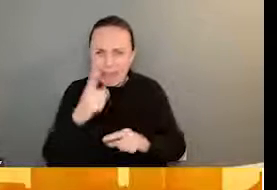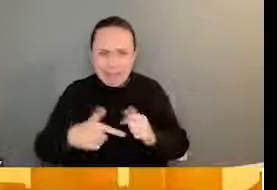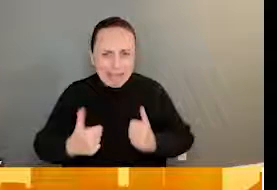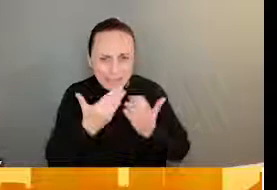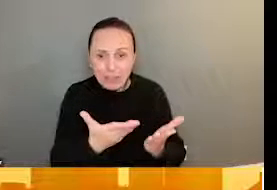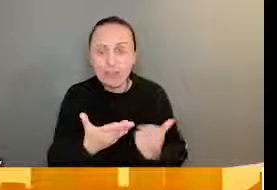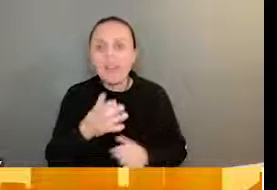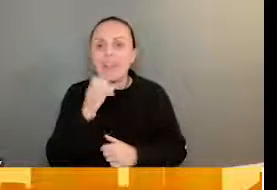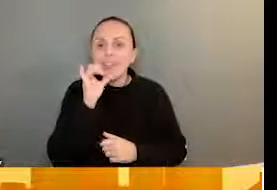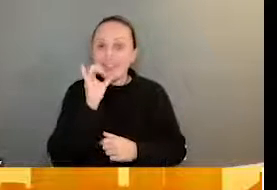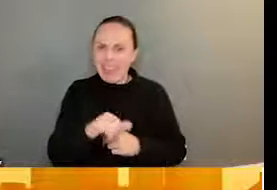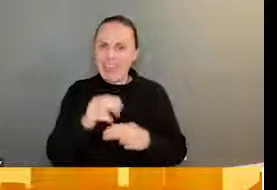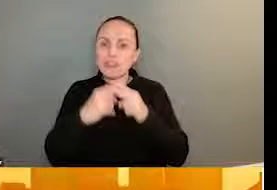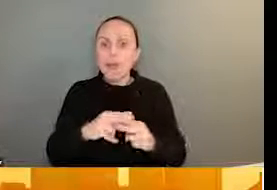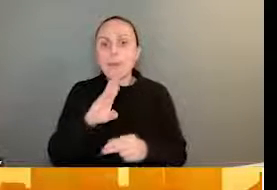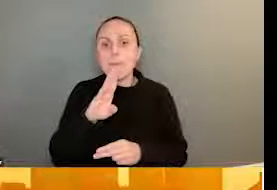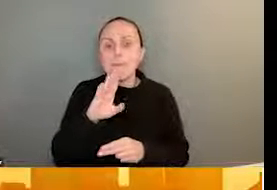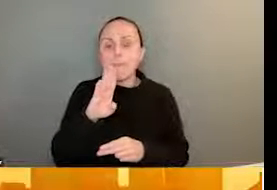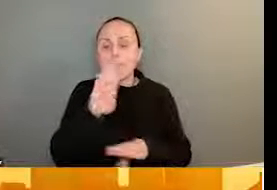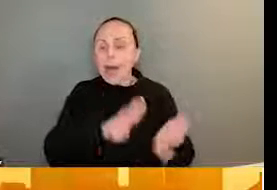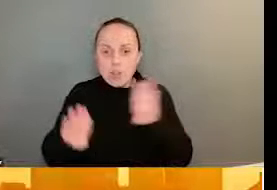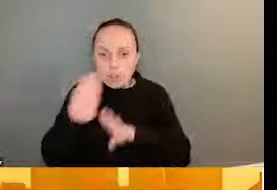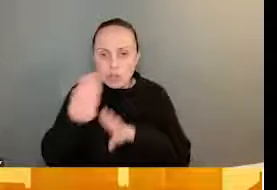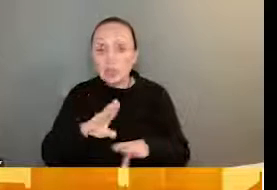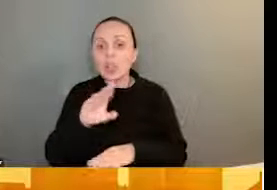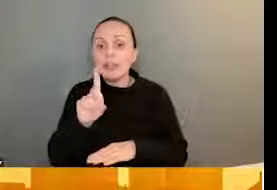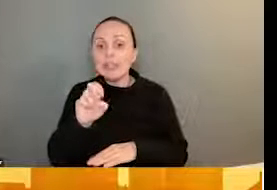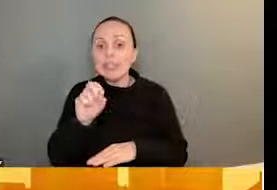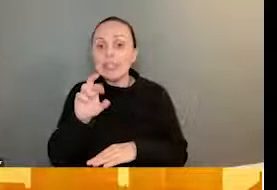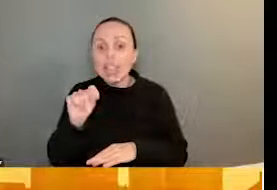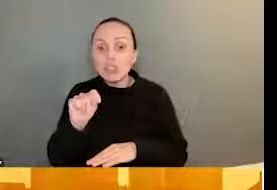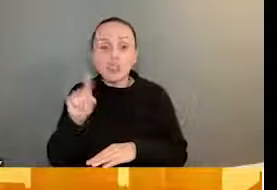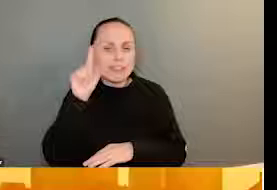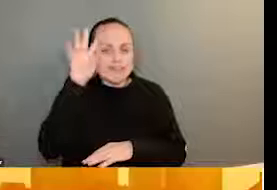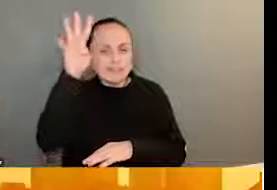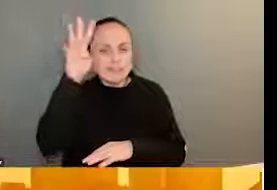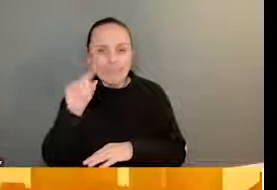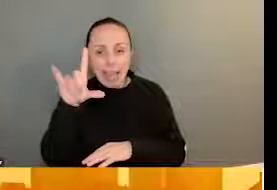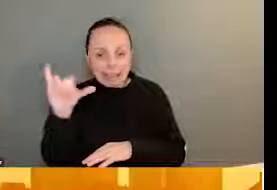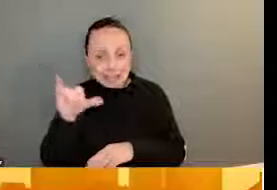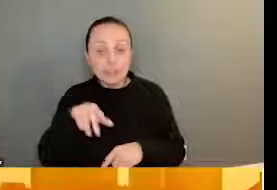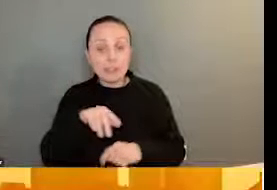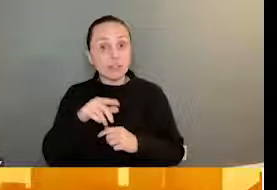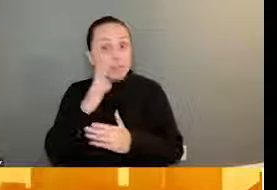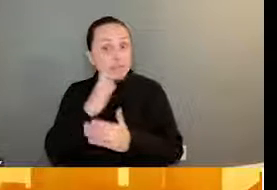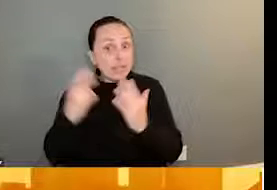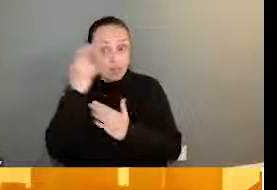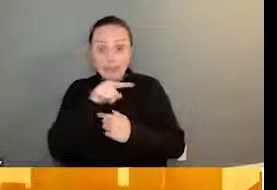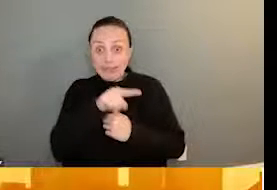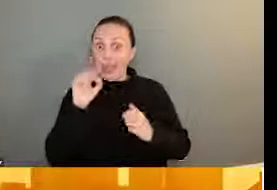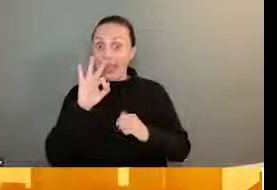the biological deserts fallacy. That somehow, for some reason, these areas where we have set up